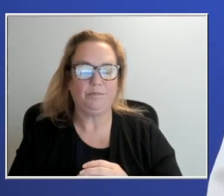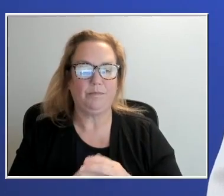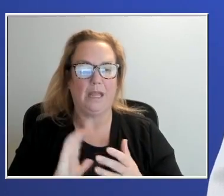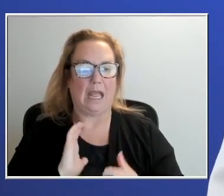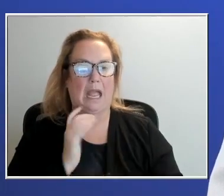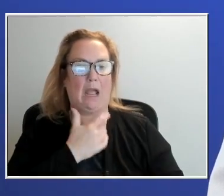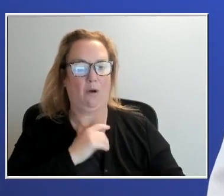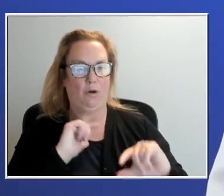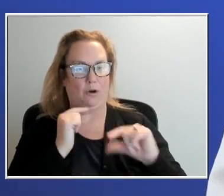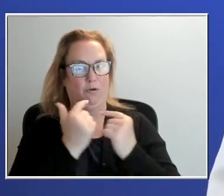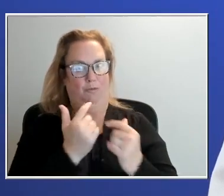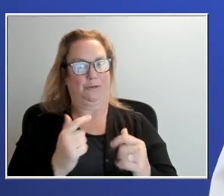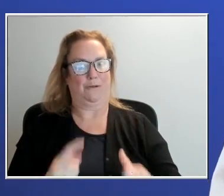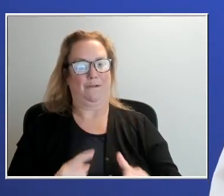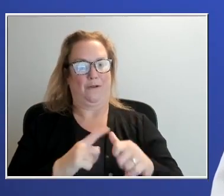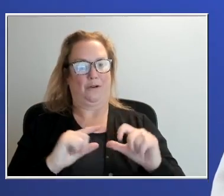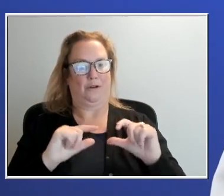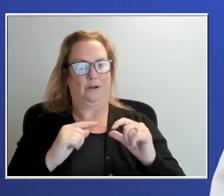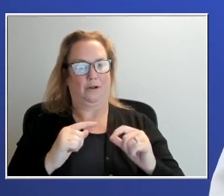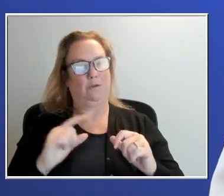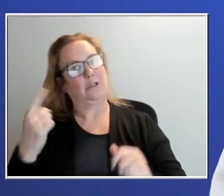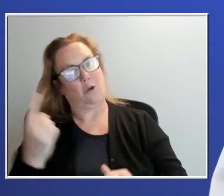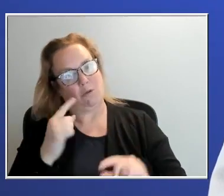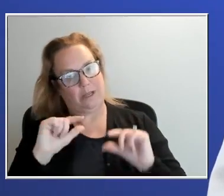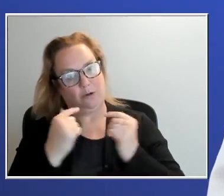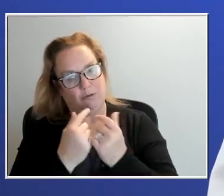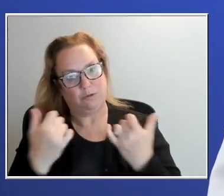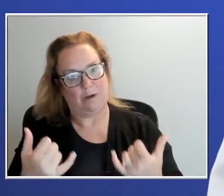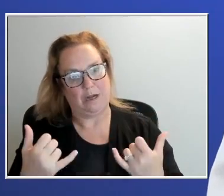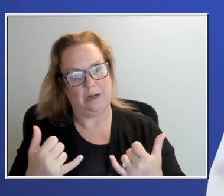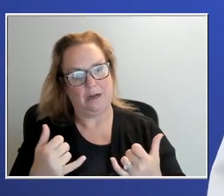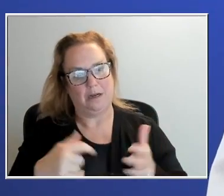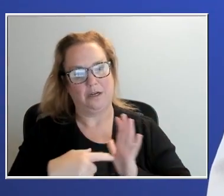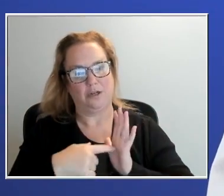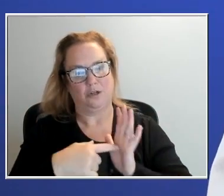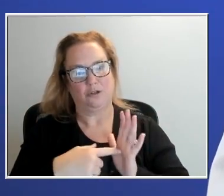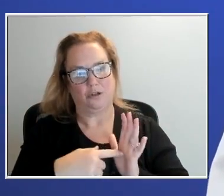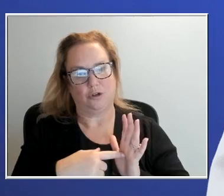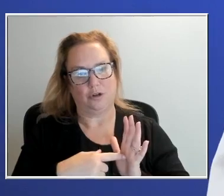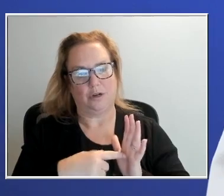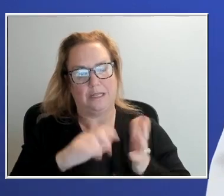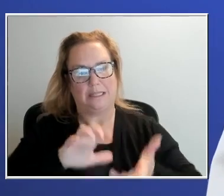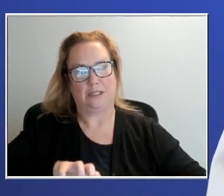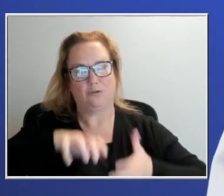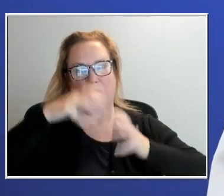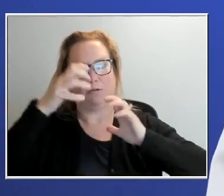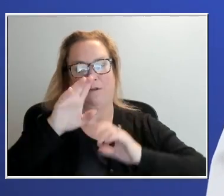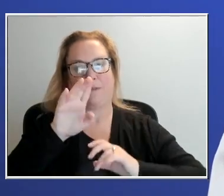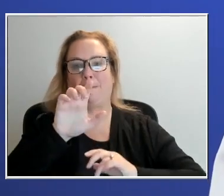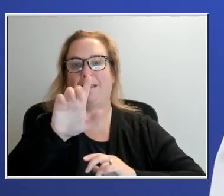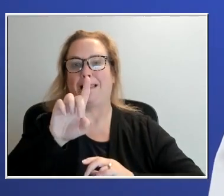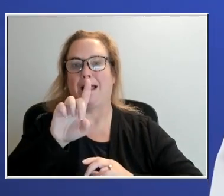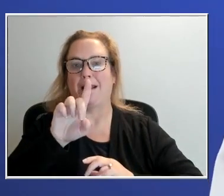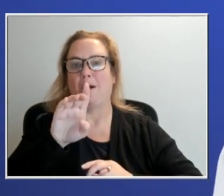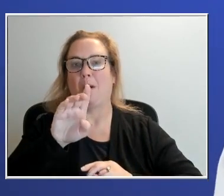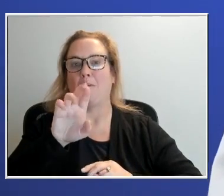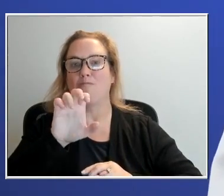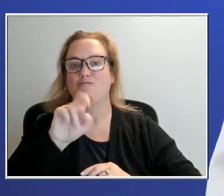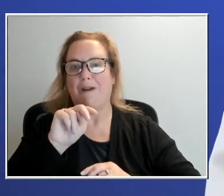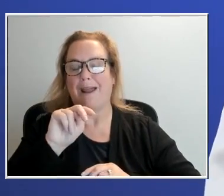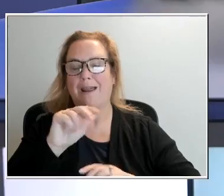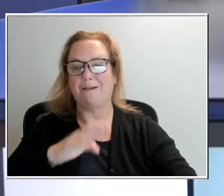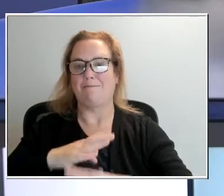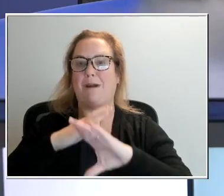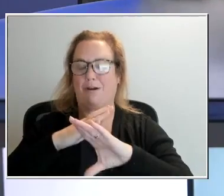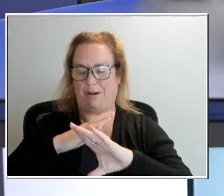of the first groups, or actually one of the only groups right now, to show that there's disruption of the blood-brain barrier in people with kidney disease.